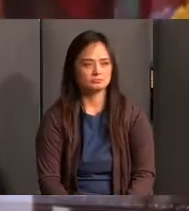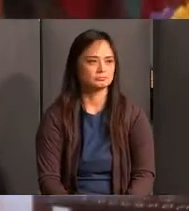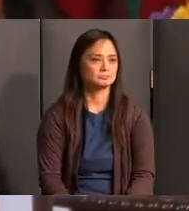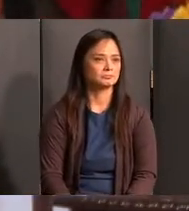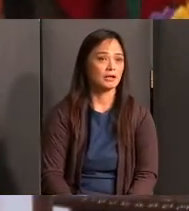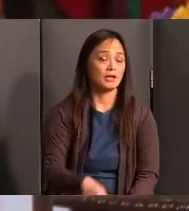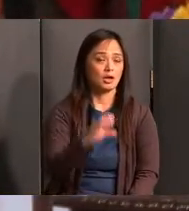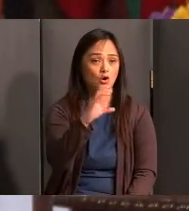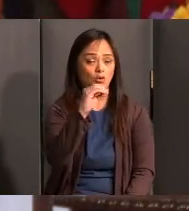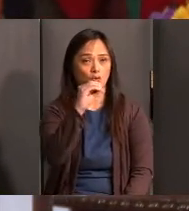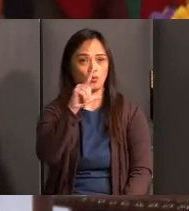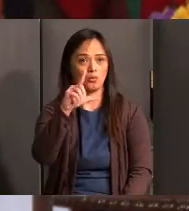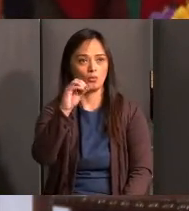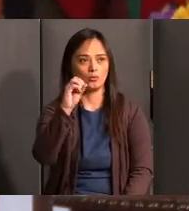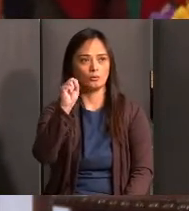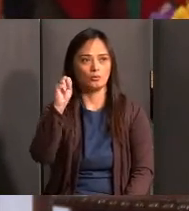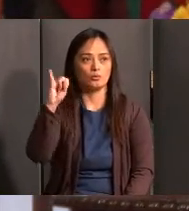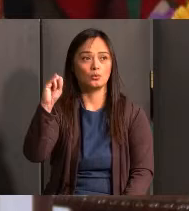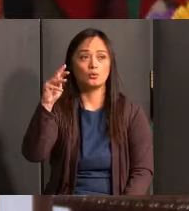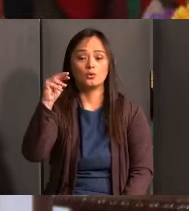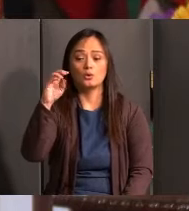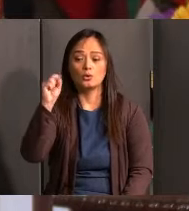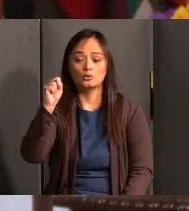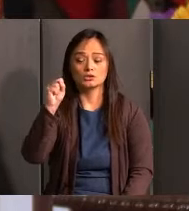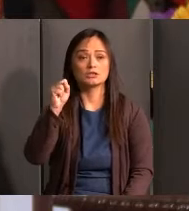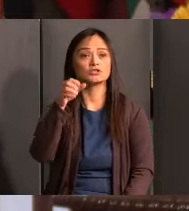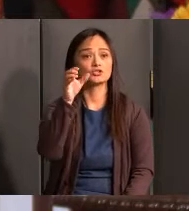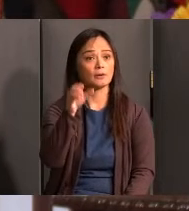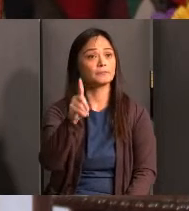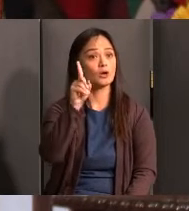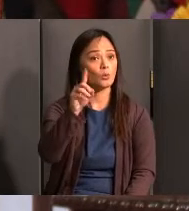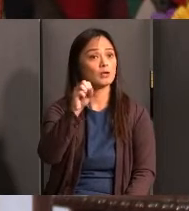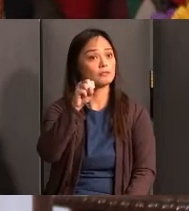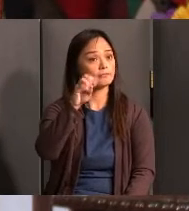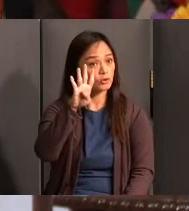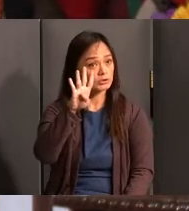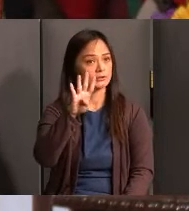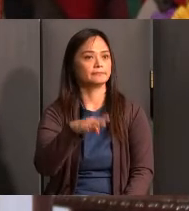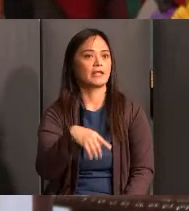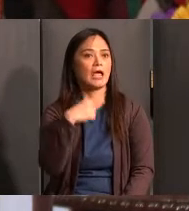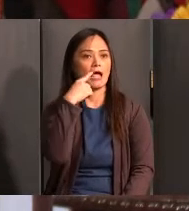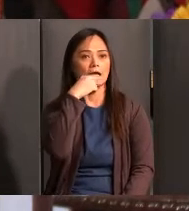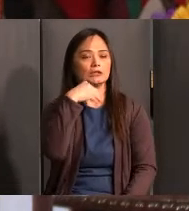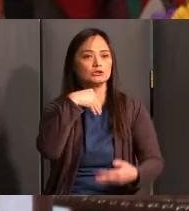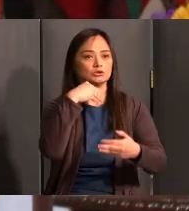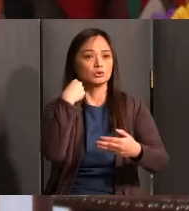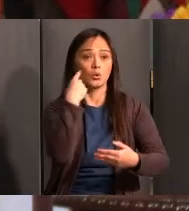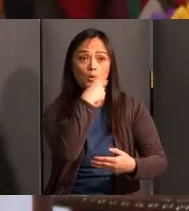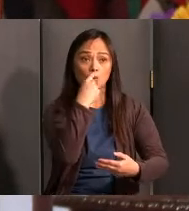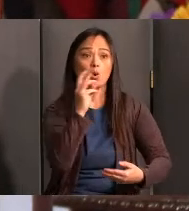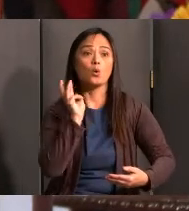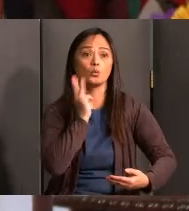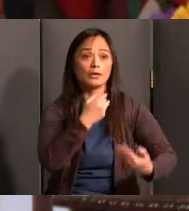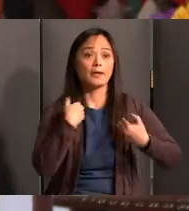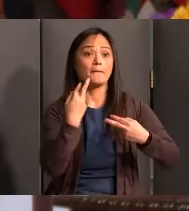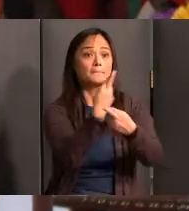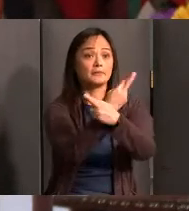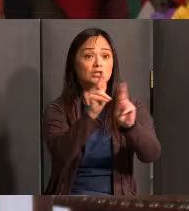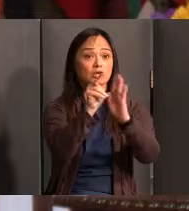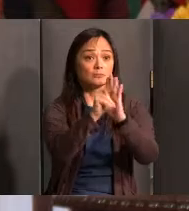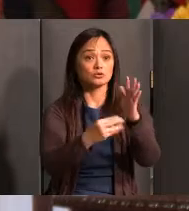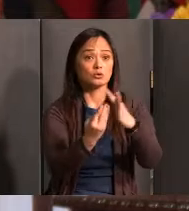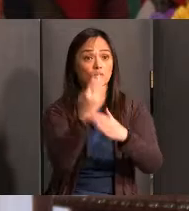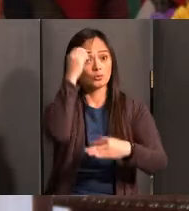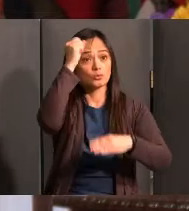Colossians 1:14, in whom we have redemption, through His blood, even the forgiveness of sins. Look at 1